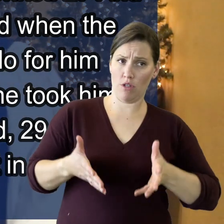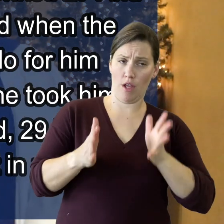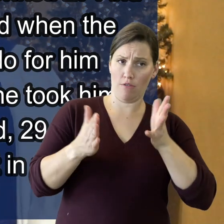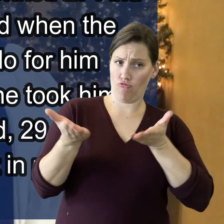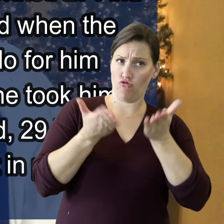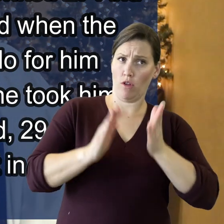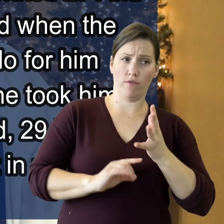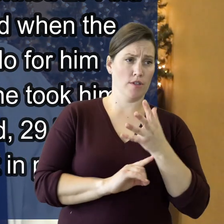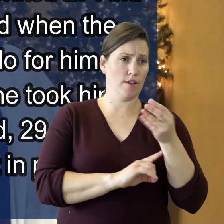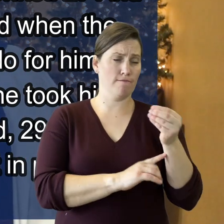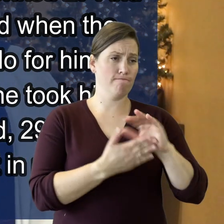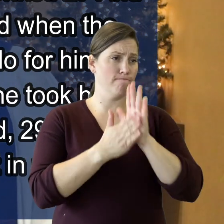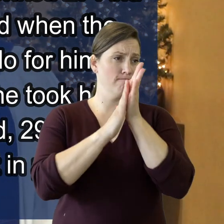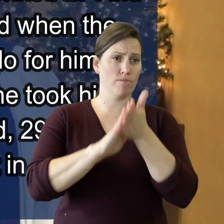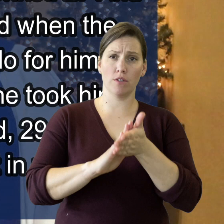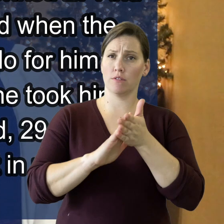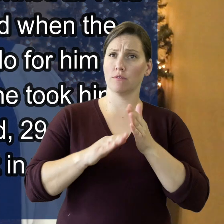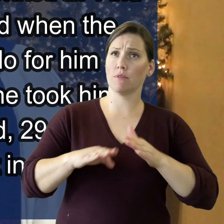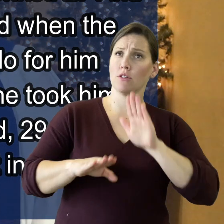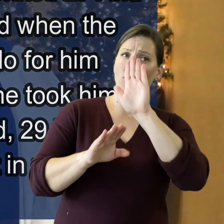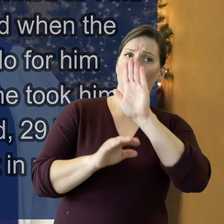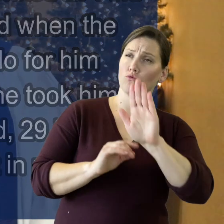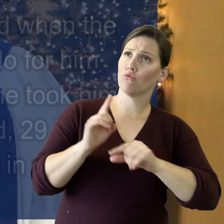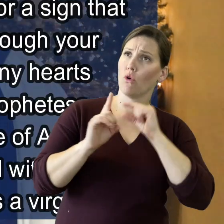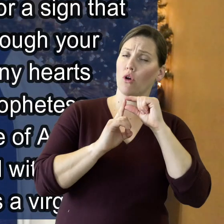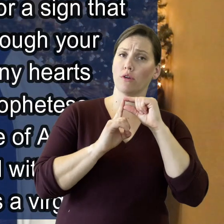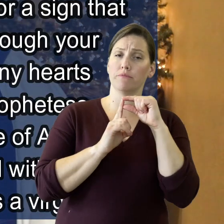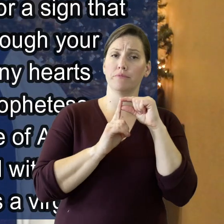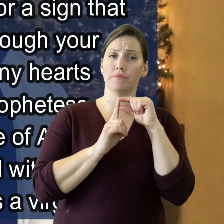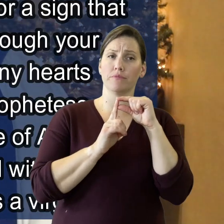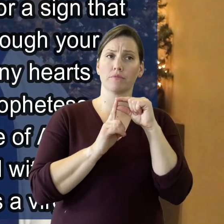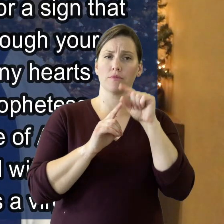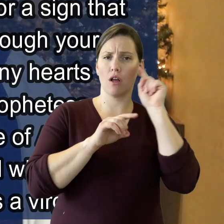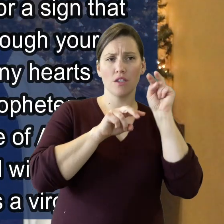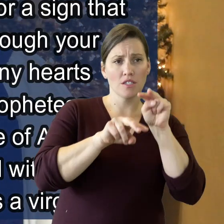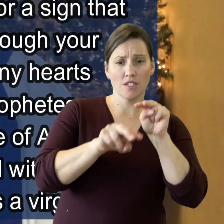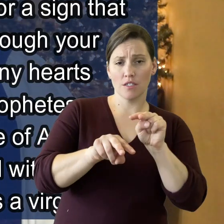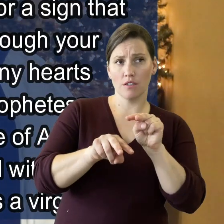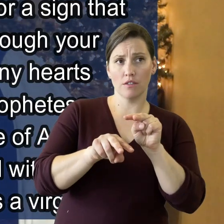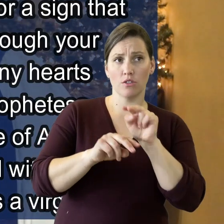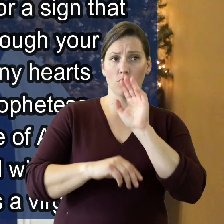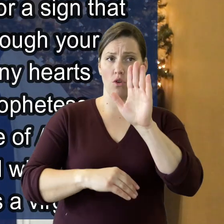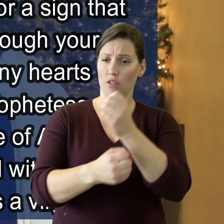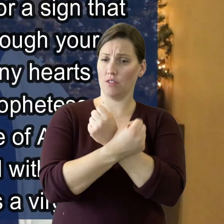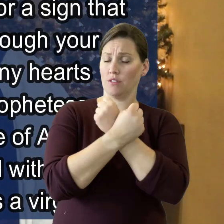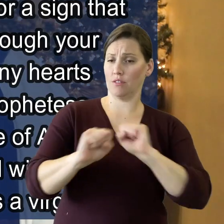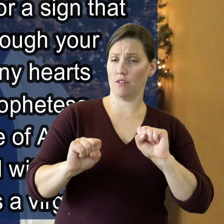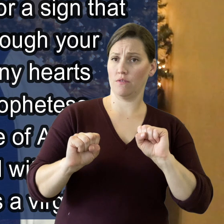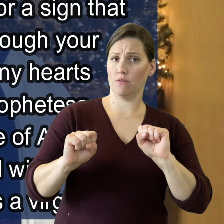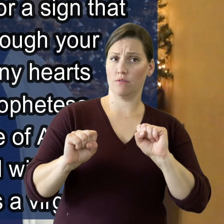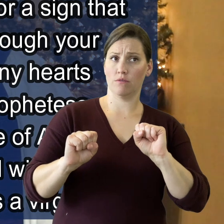letting your servant depart in peace, according to your word. For my eyes have seen your